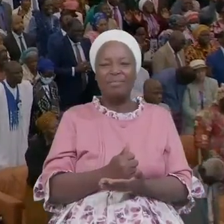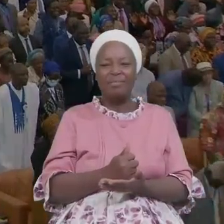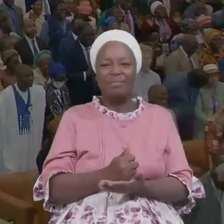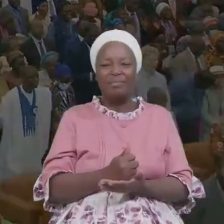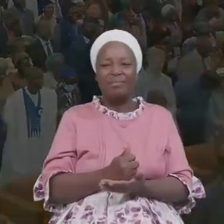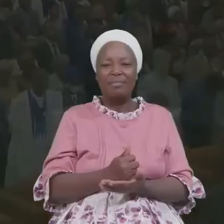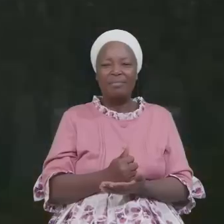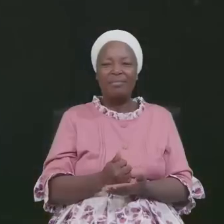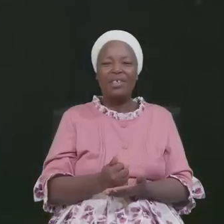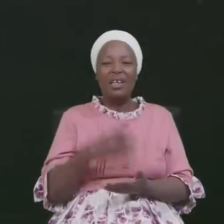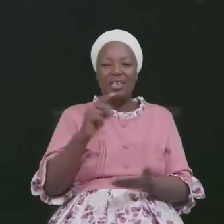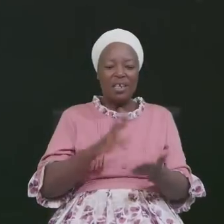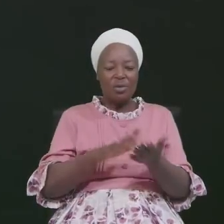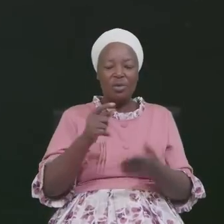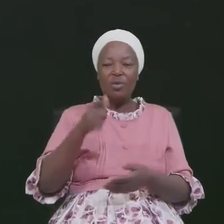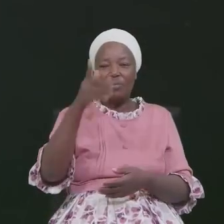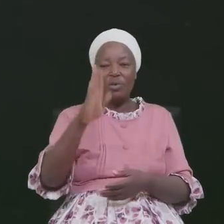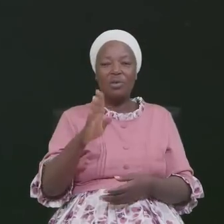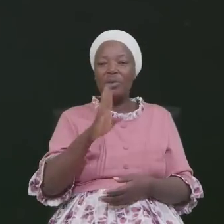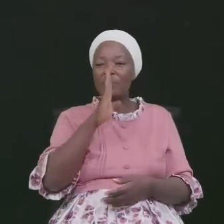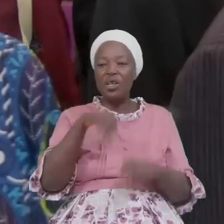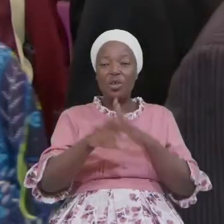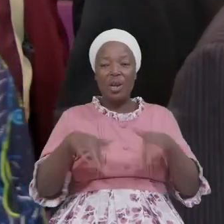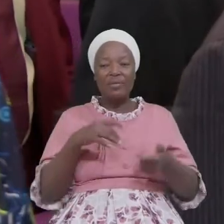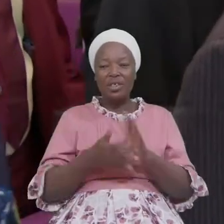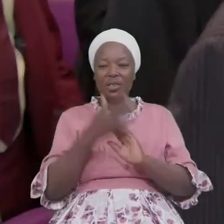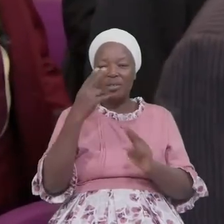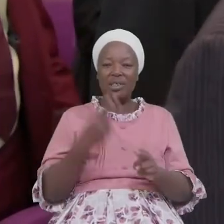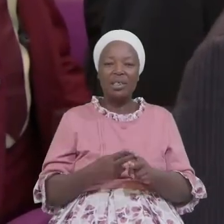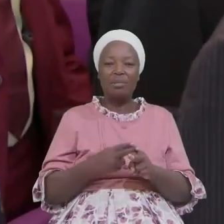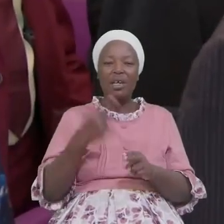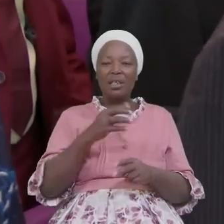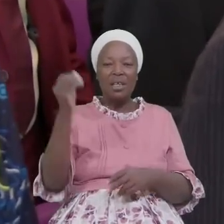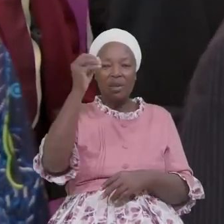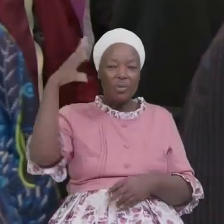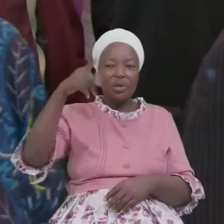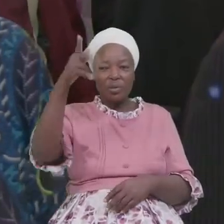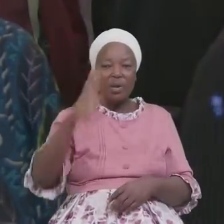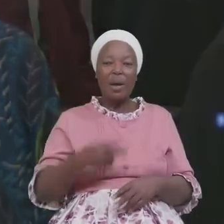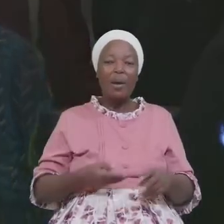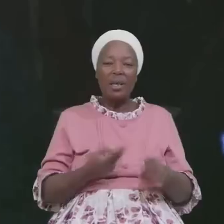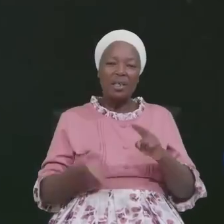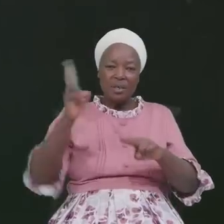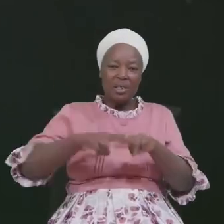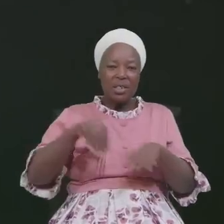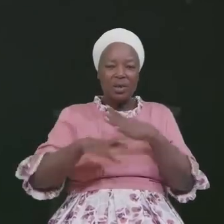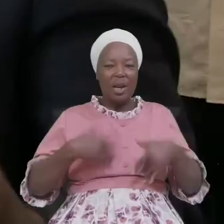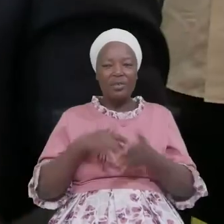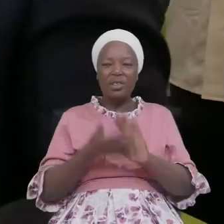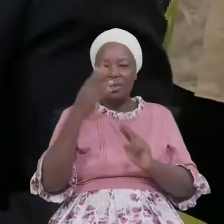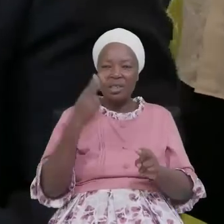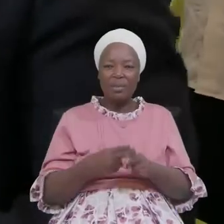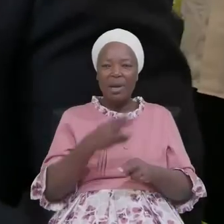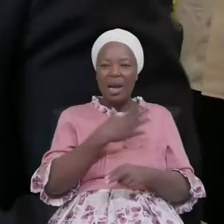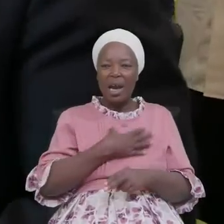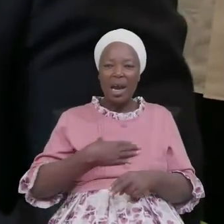The glory of the Lord be in your life. The grace of God multiply in your life. And